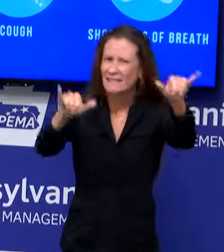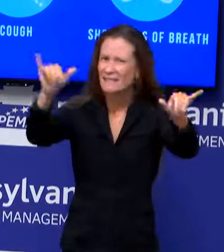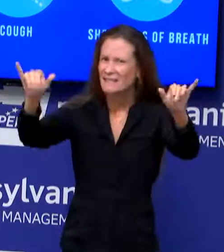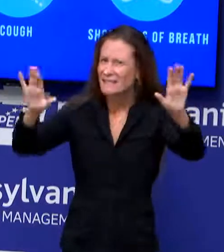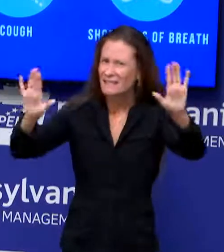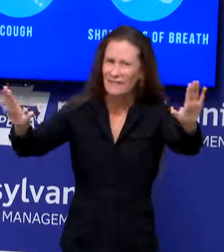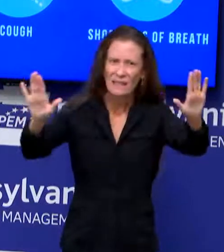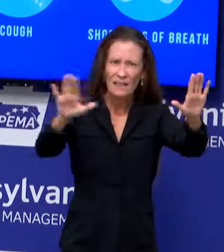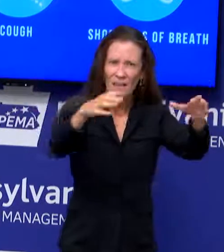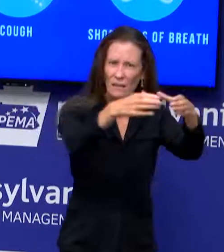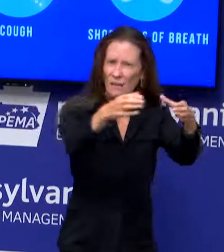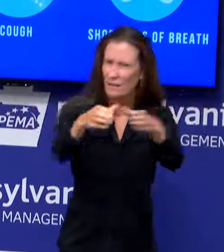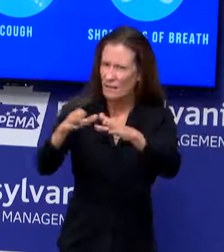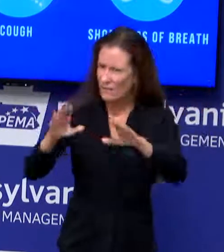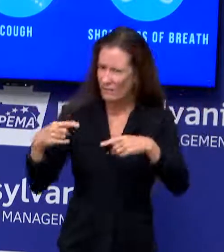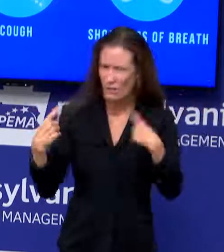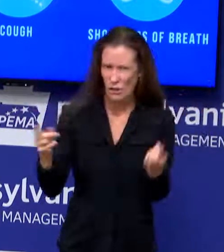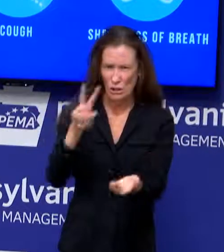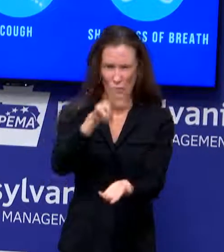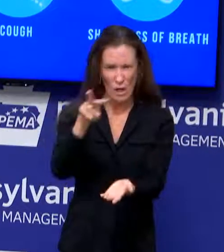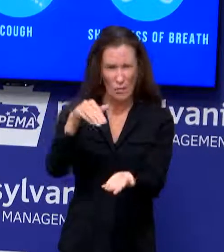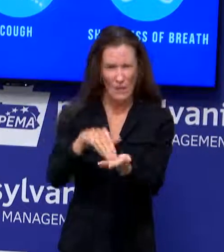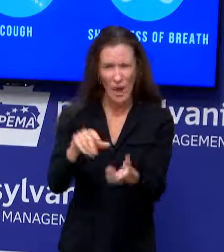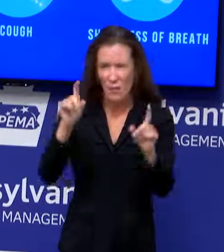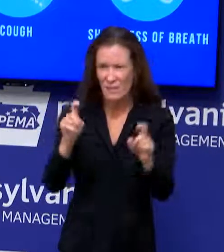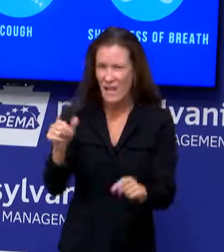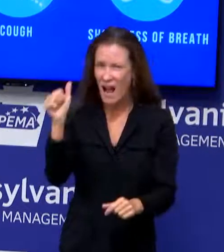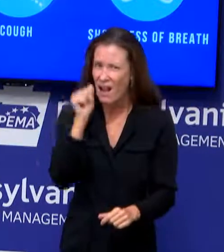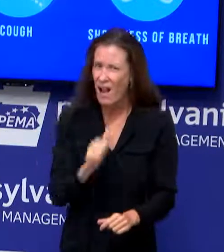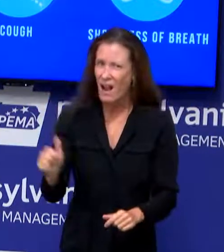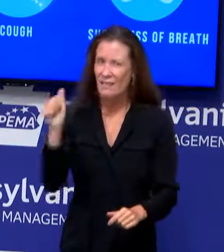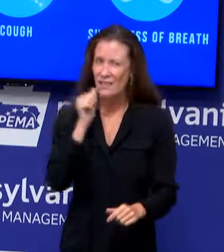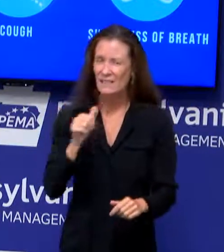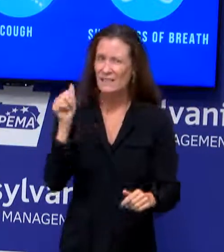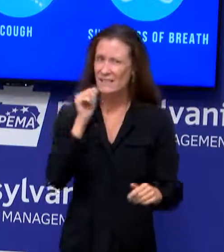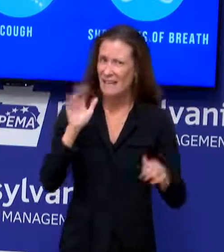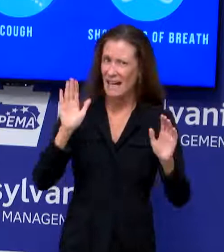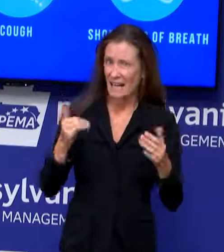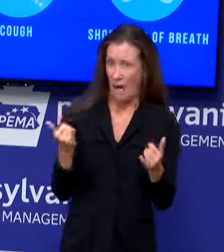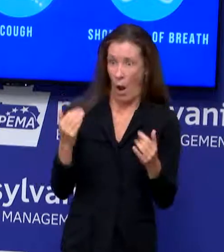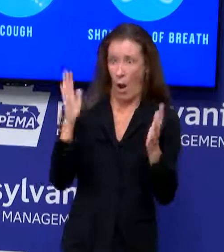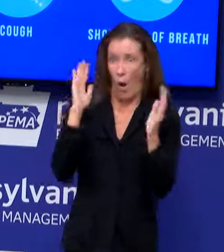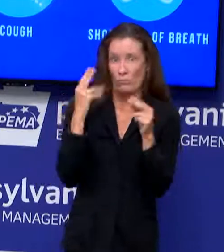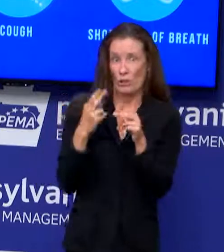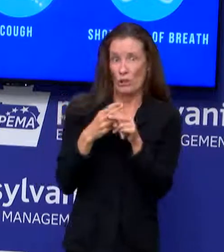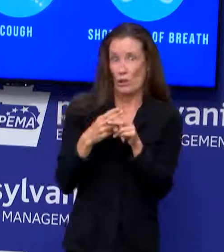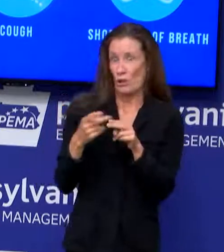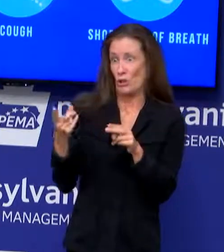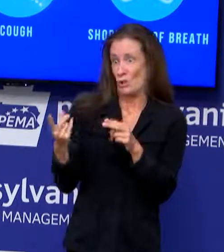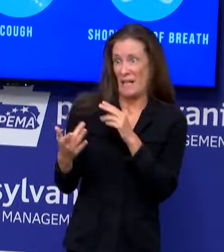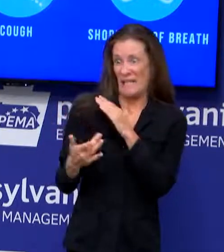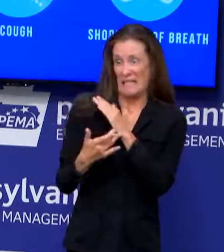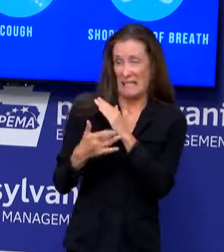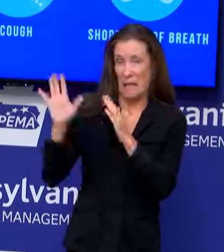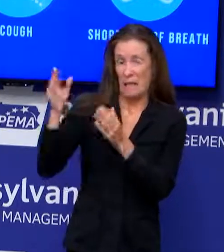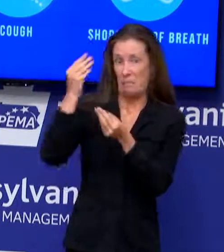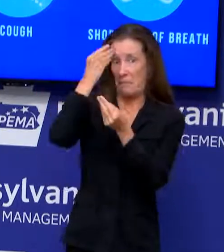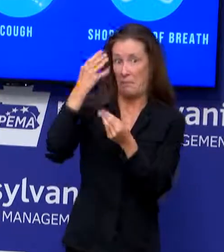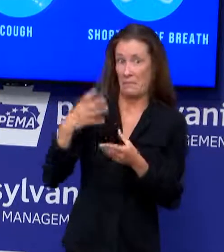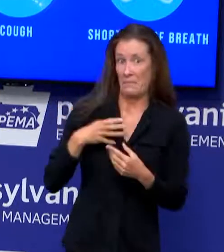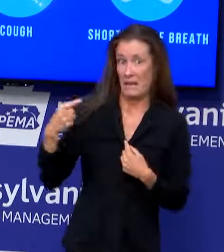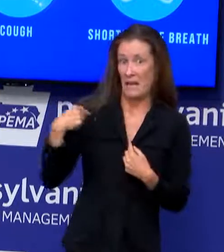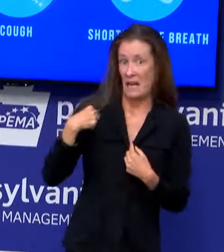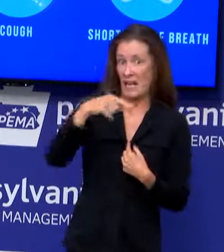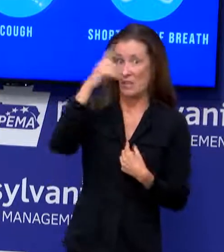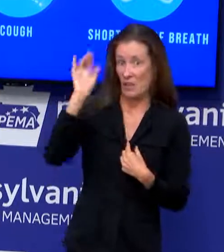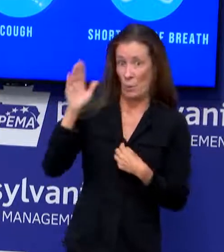that we're getting. We want to increase that even more, hopefully with new technology of tests that were talked about last week, and we've heard some new tests coming out